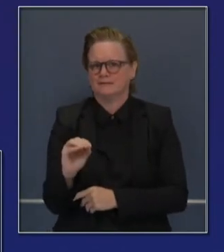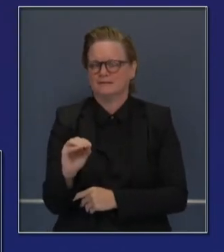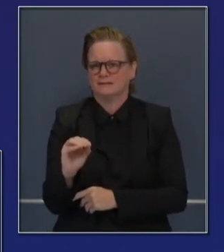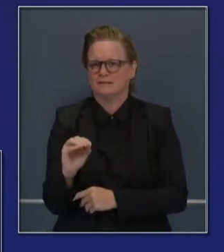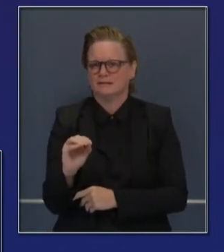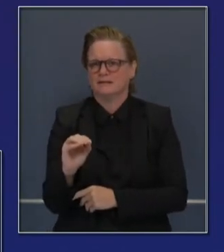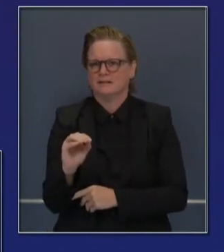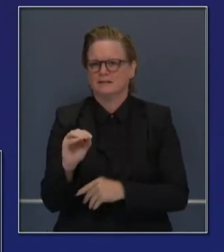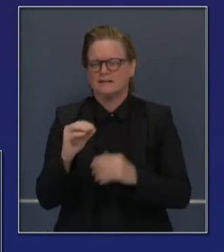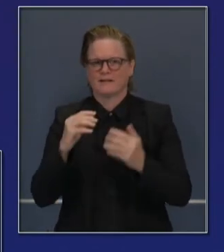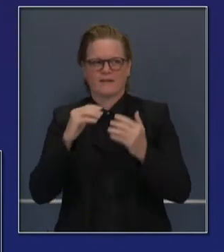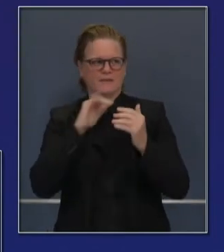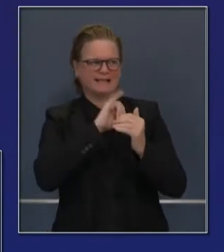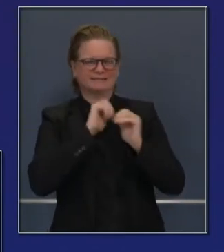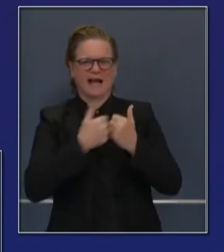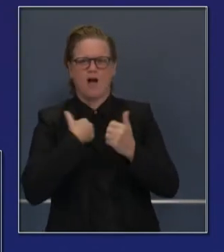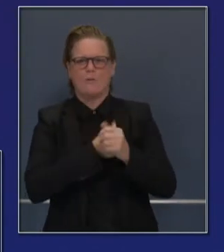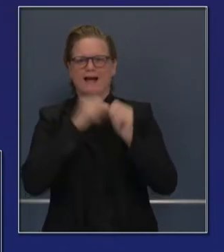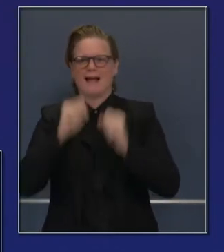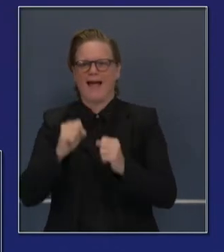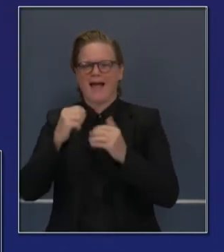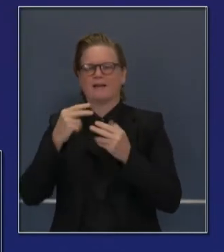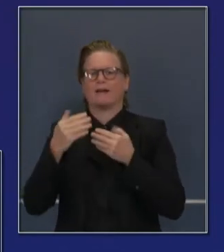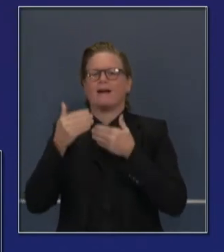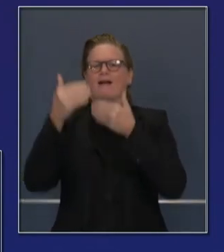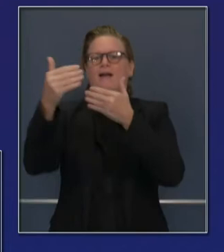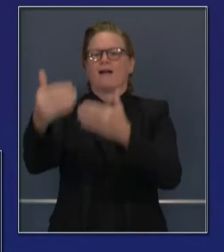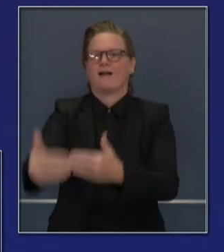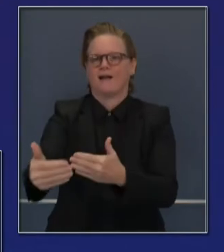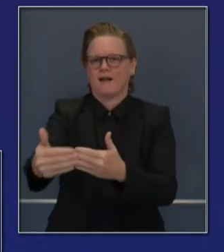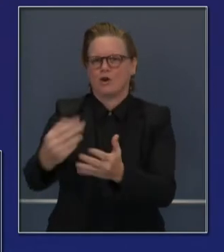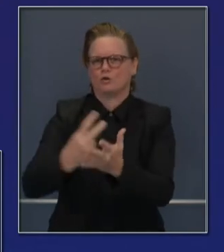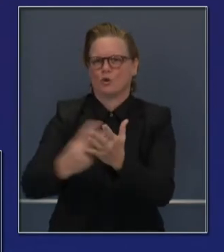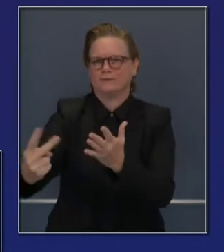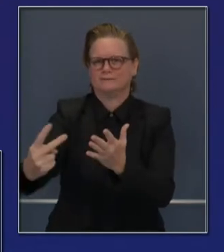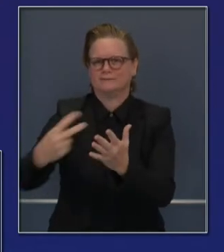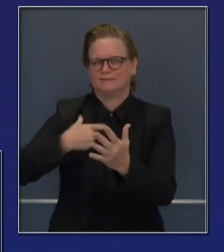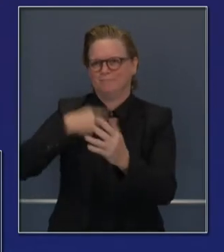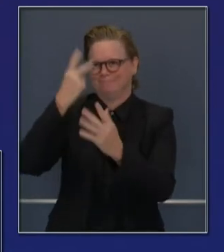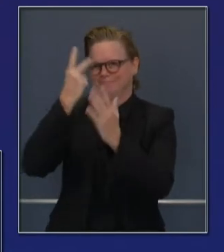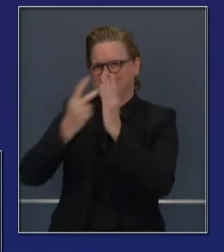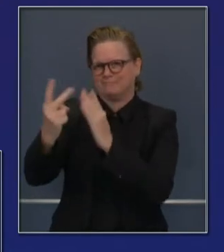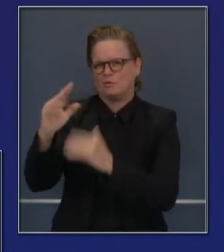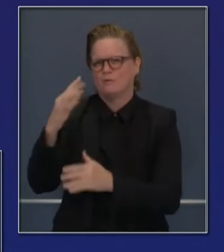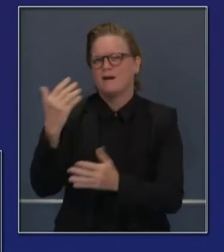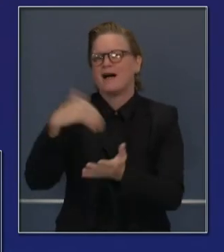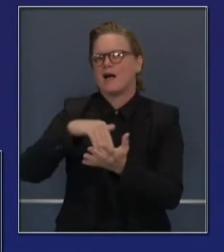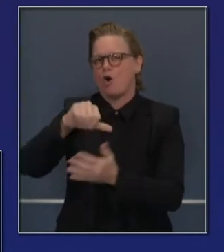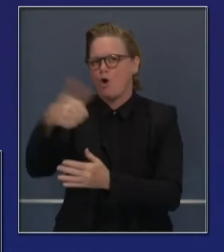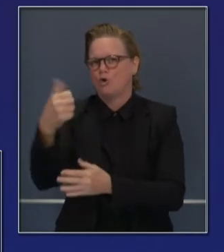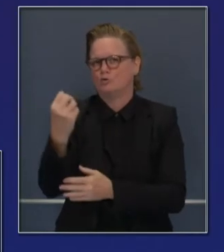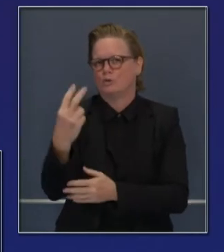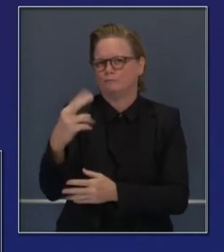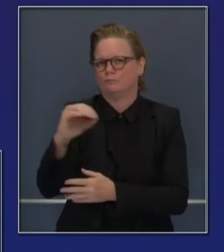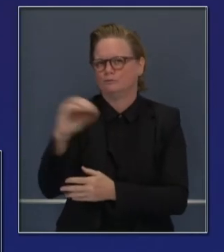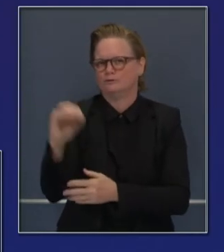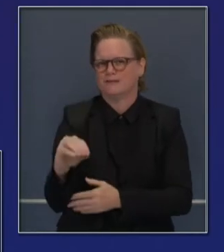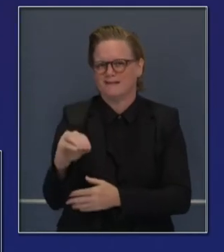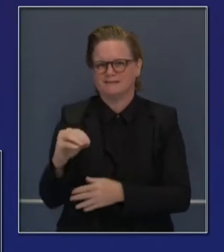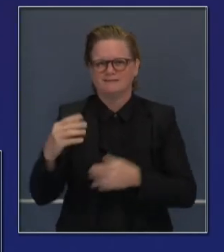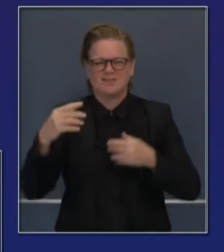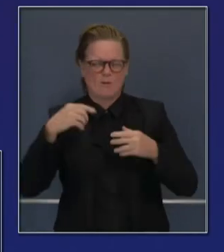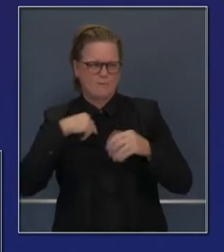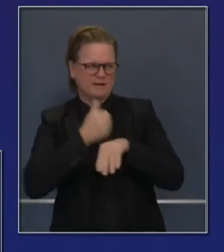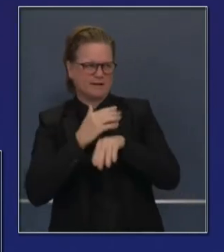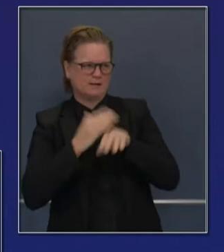data that will guide decisions that you make today and over the next few days in anticipation of